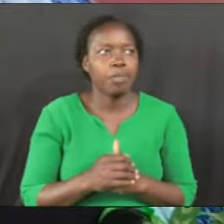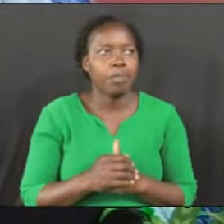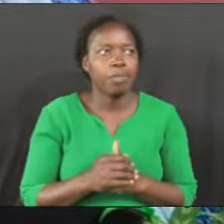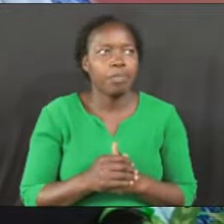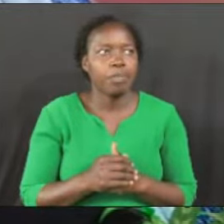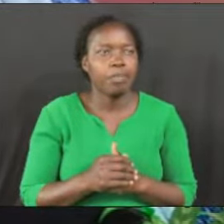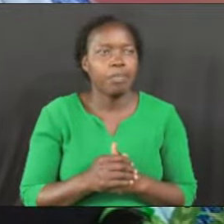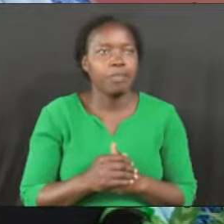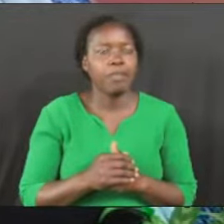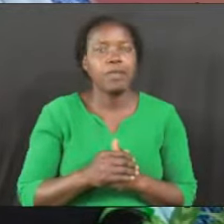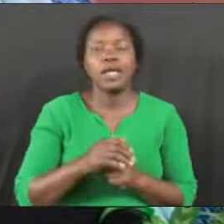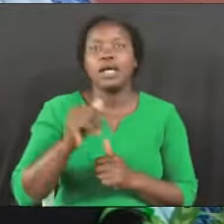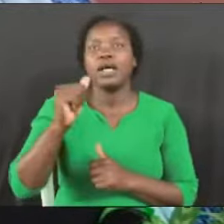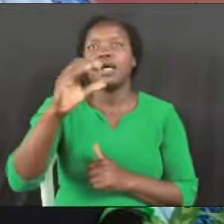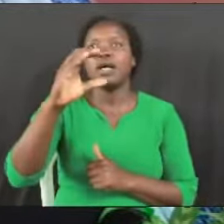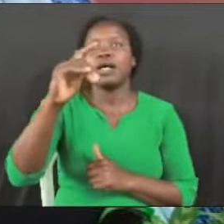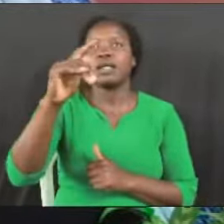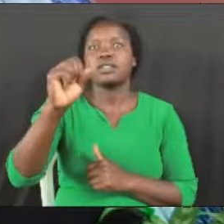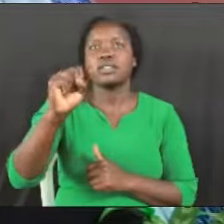Acts